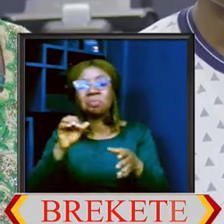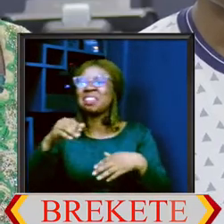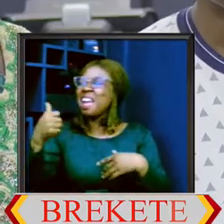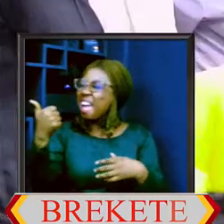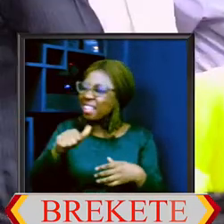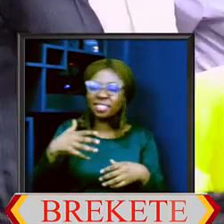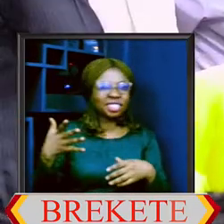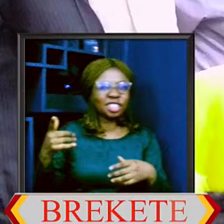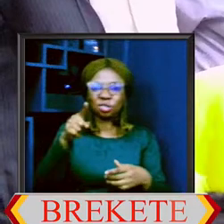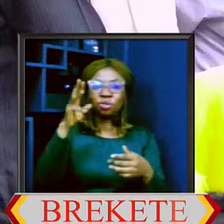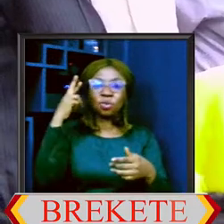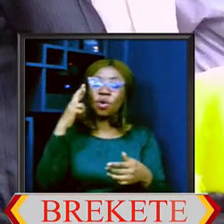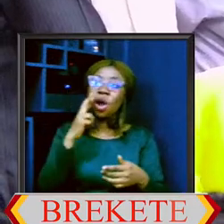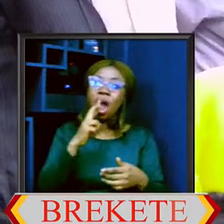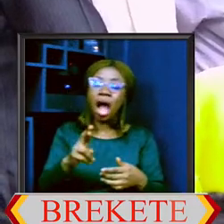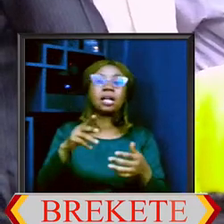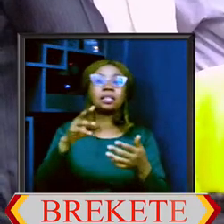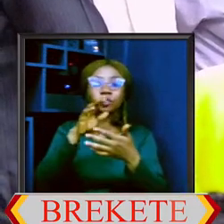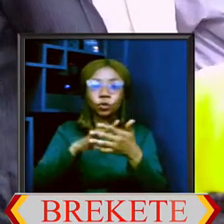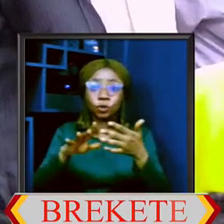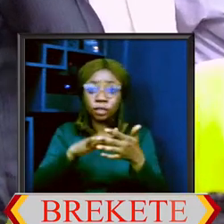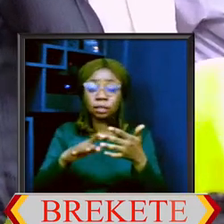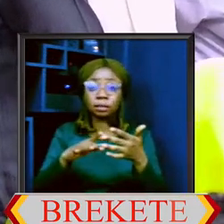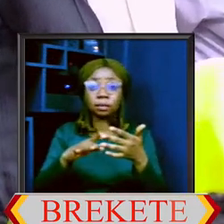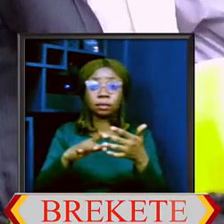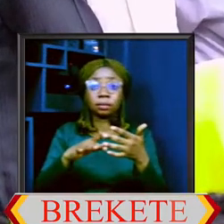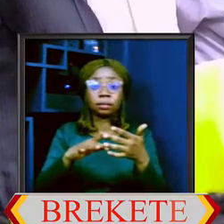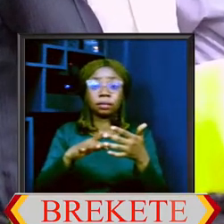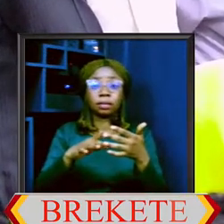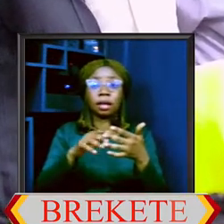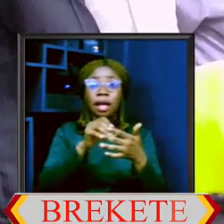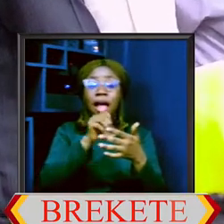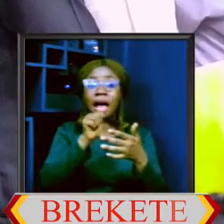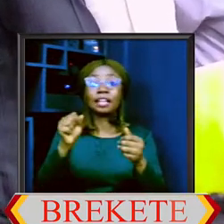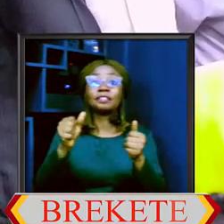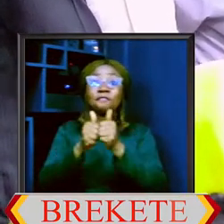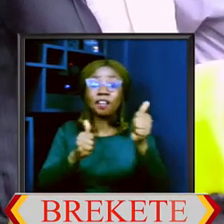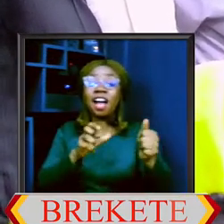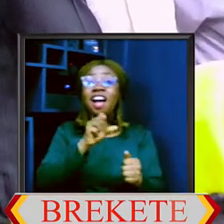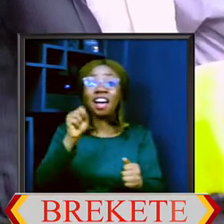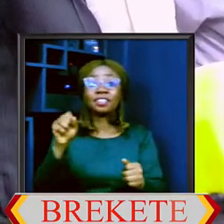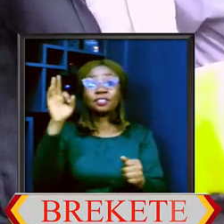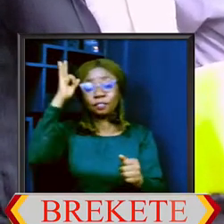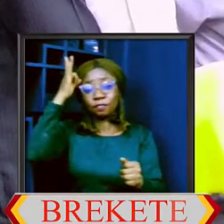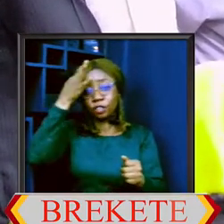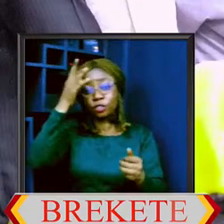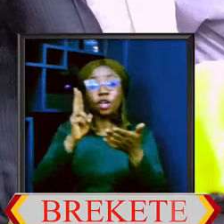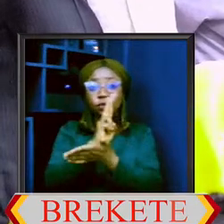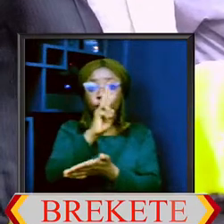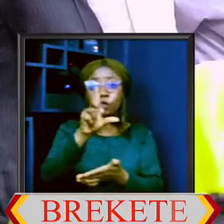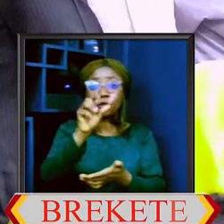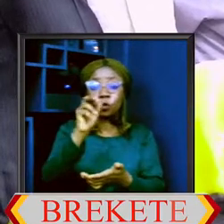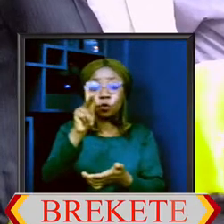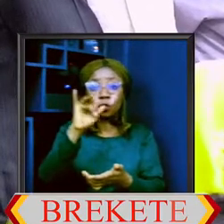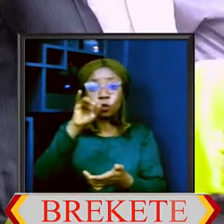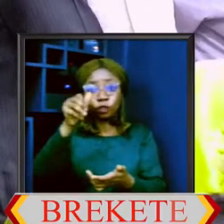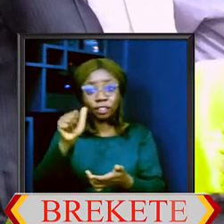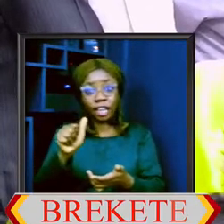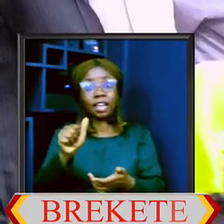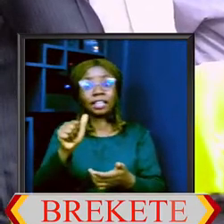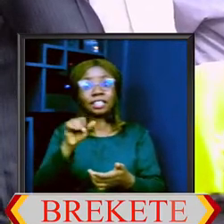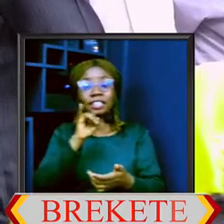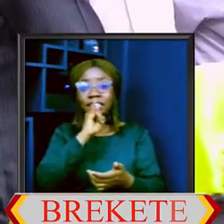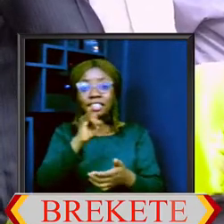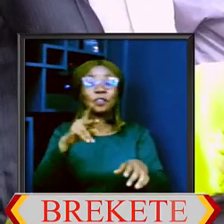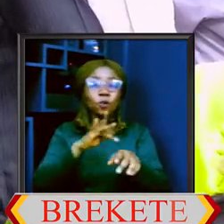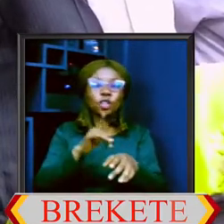whatever you're studying as far as Federal University looja is concerned you must